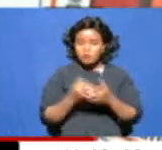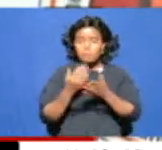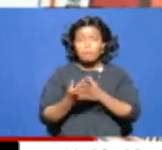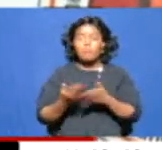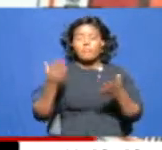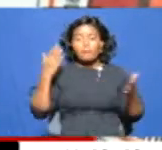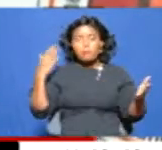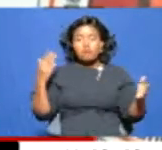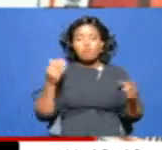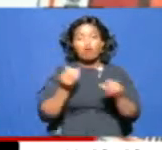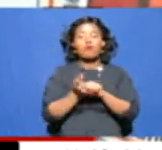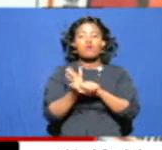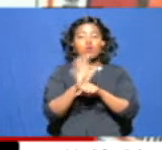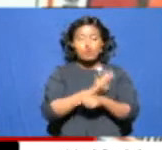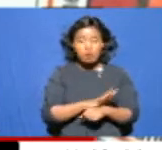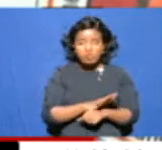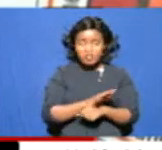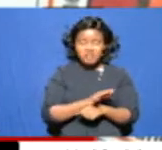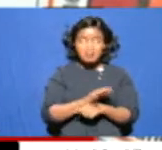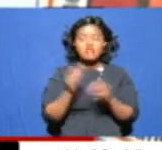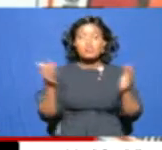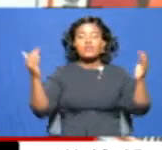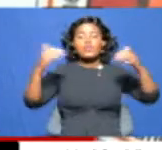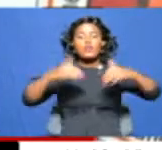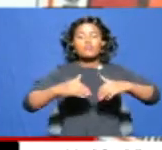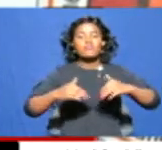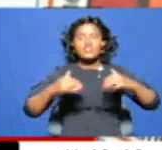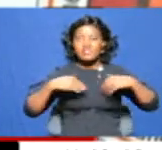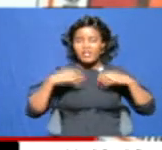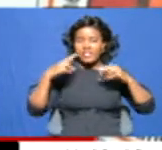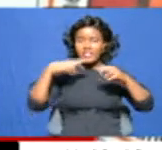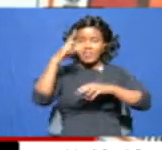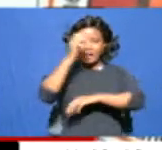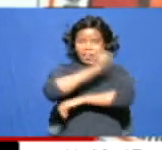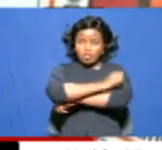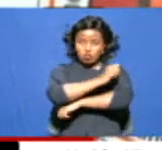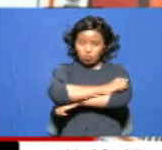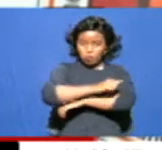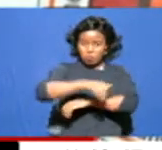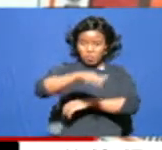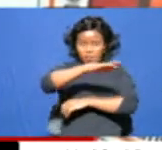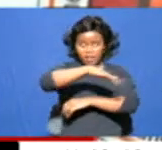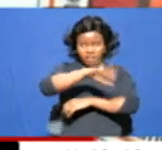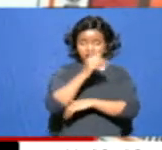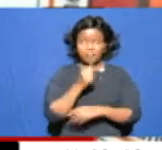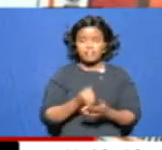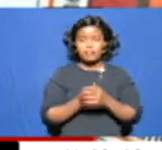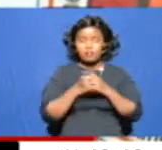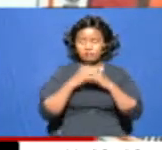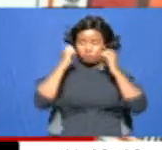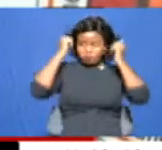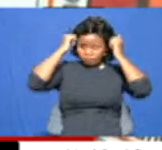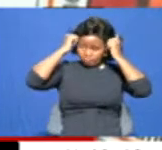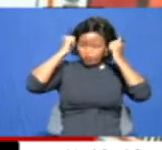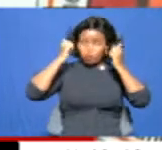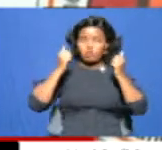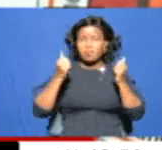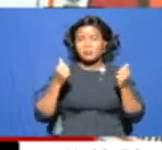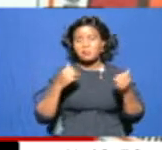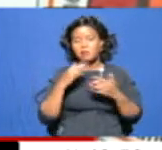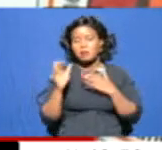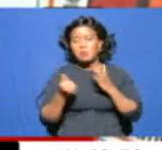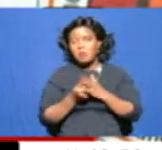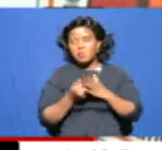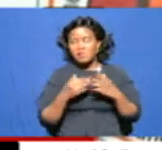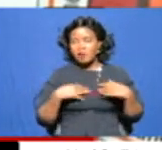COVID, our conference used to have a high school section where we'd actually take high school students and take them through at the region, in